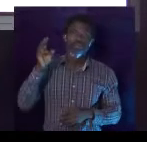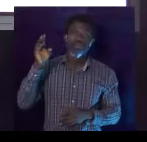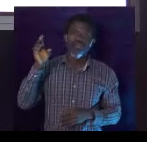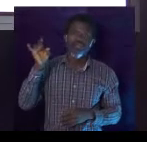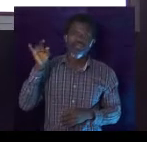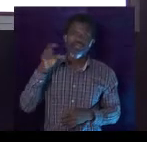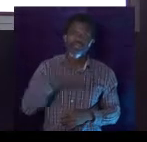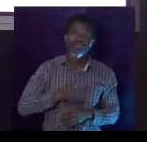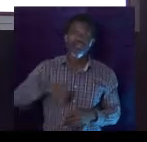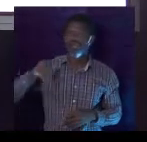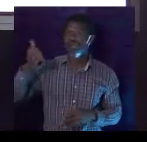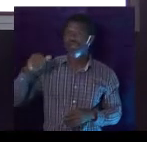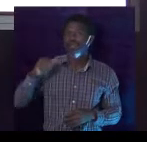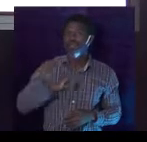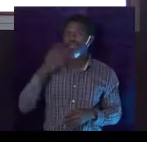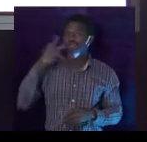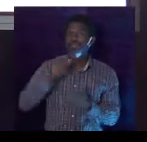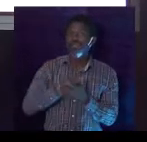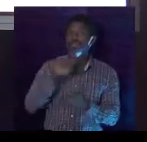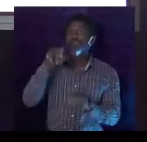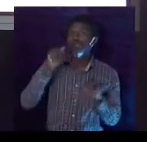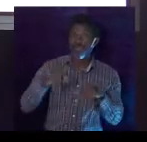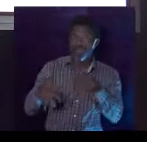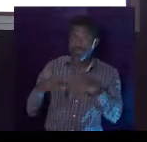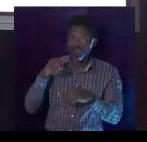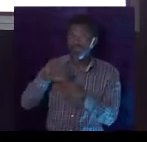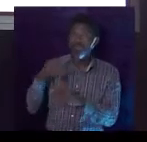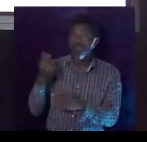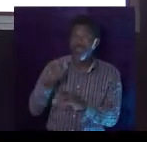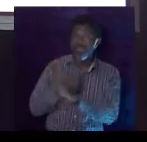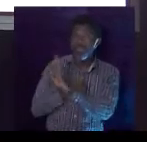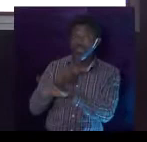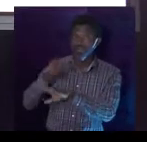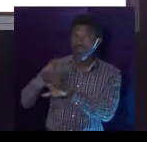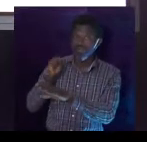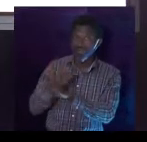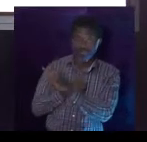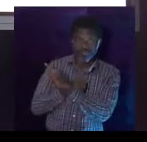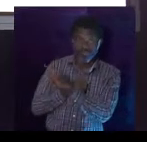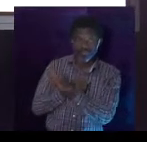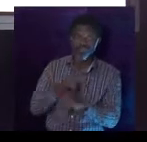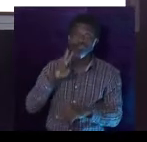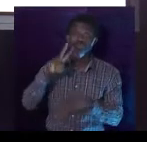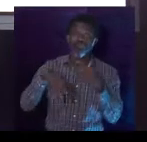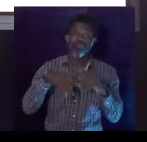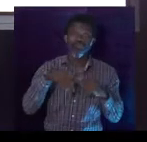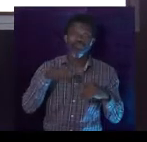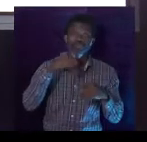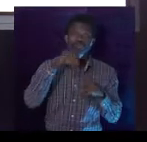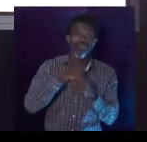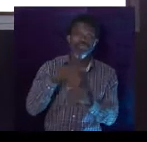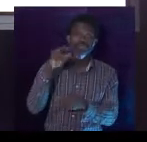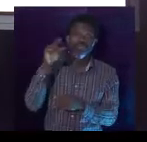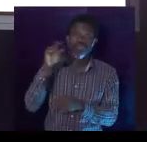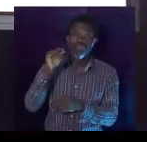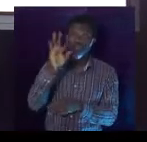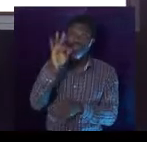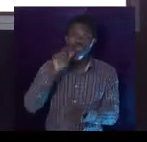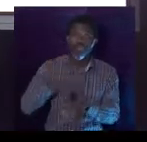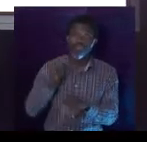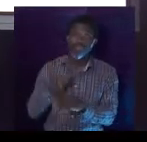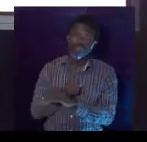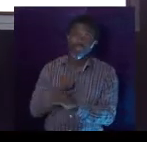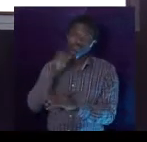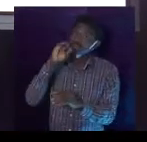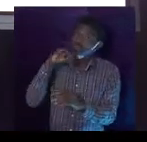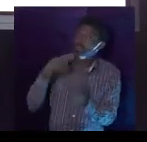consider 18 and 10, I see that 2 can go. So 2 goes in 10 5 times. 2 goes in 18 9 times.